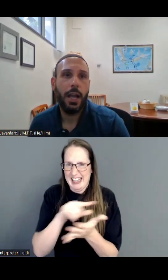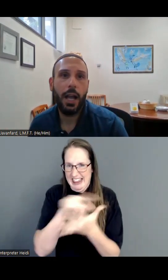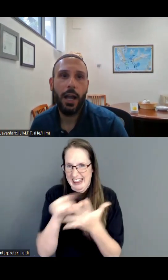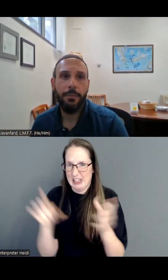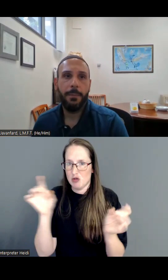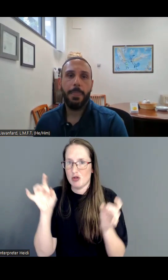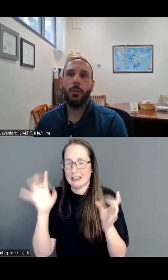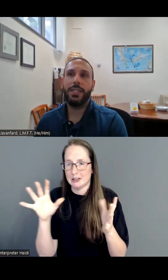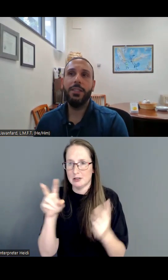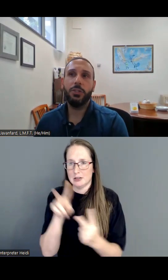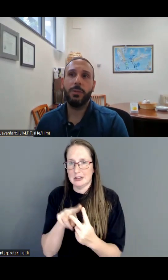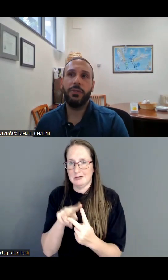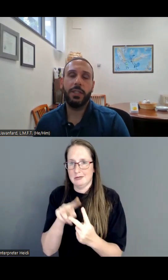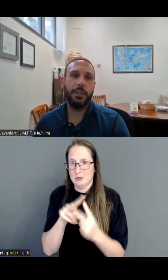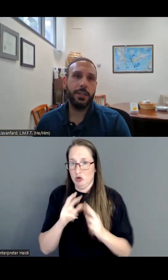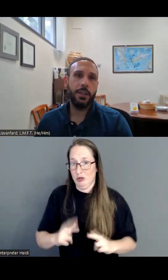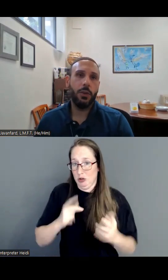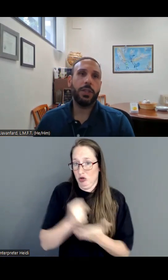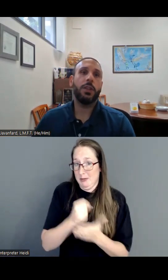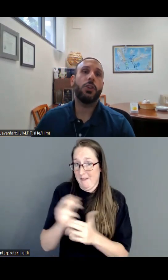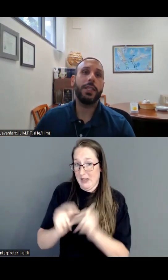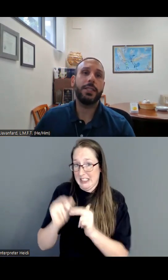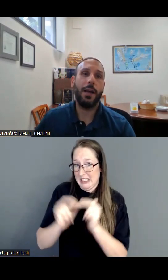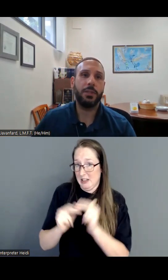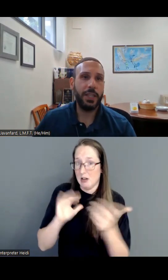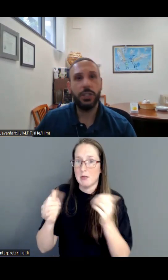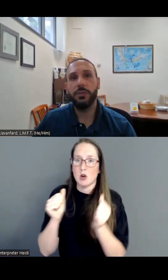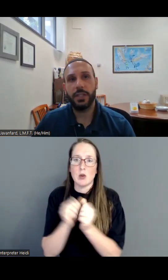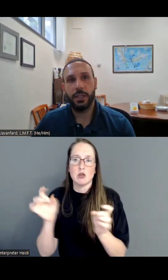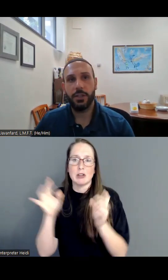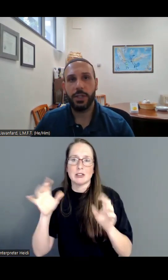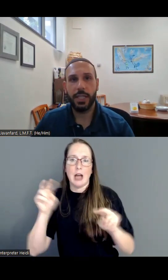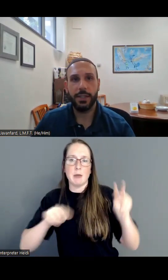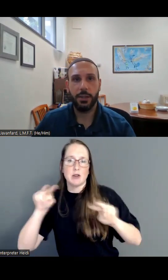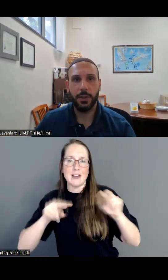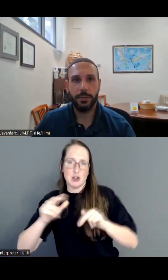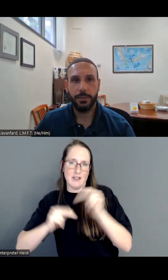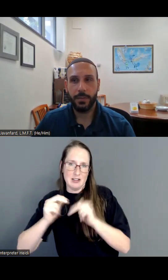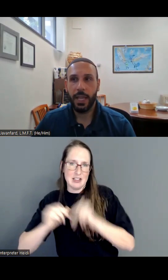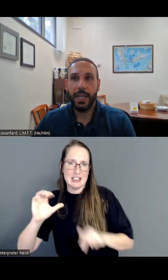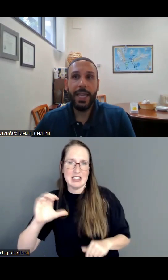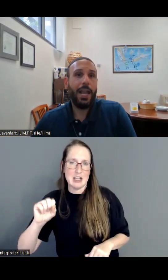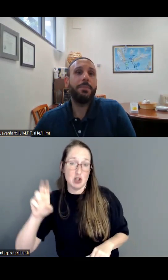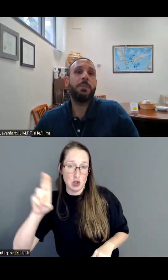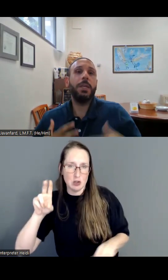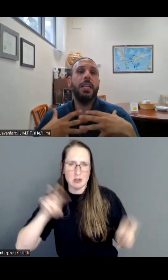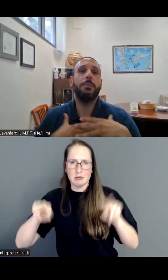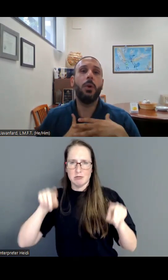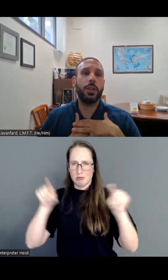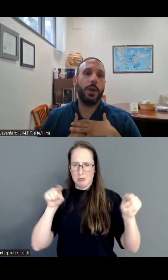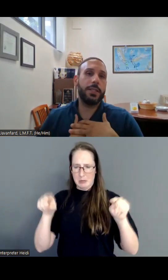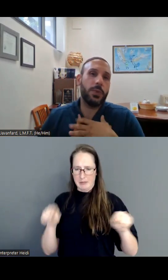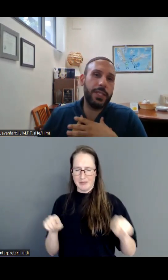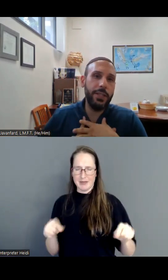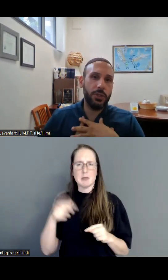crisis residential treatment facilities with crisis observation facilities or CSUs. And again, I'm speaking